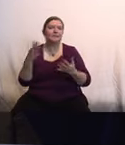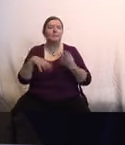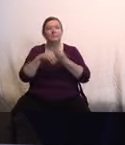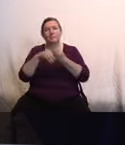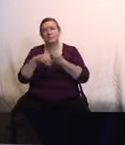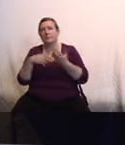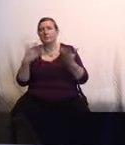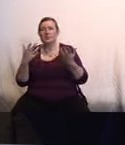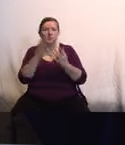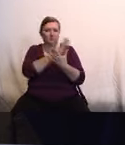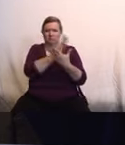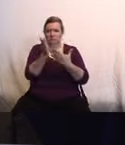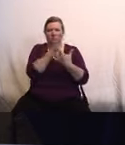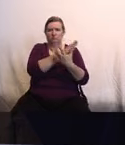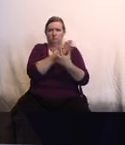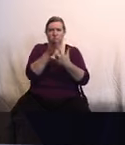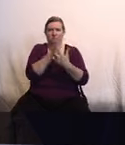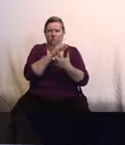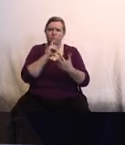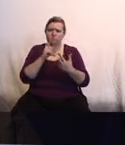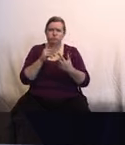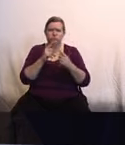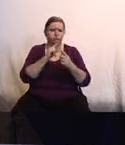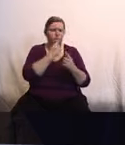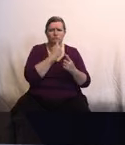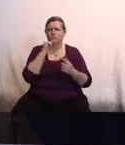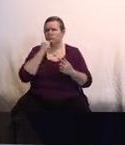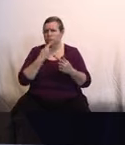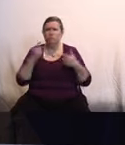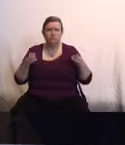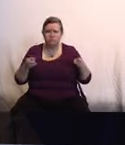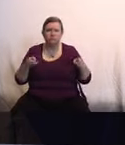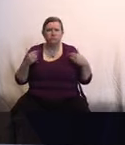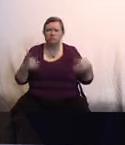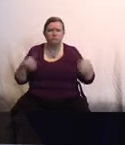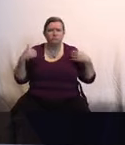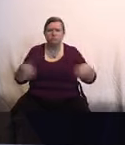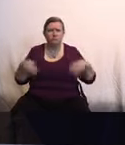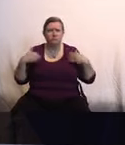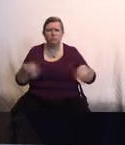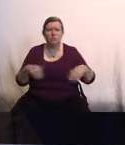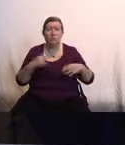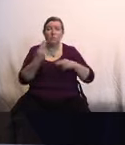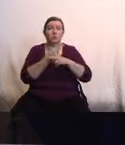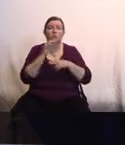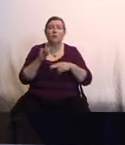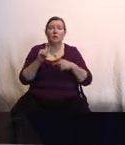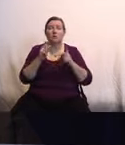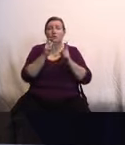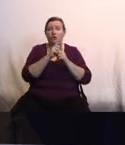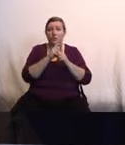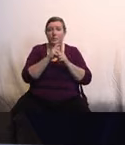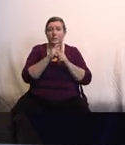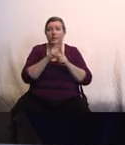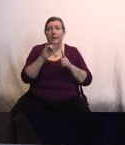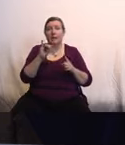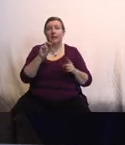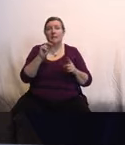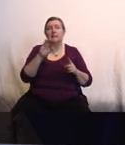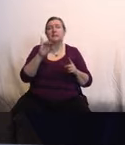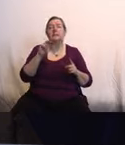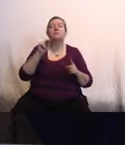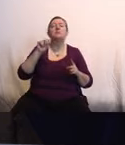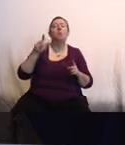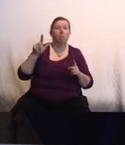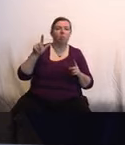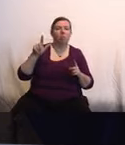it's a serious condition. So we've used nationally that term incidental. We've had that discussion back at the Department of